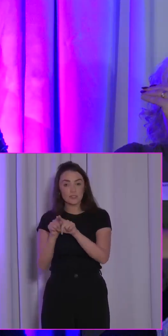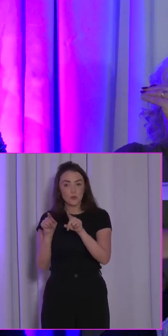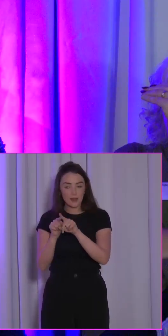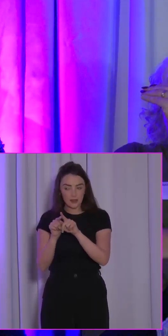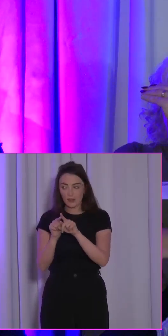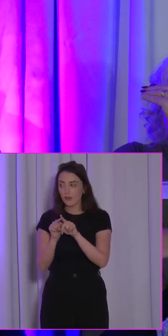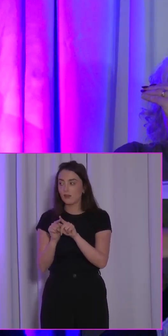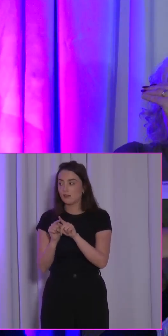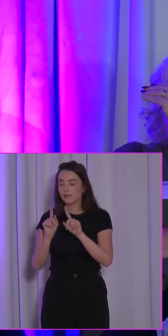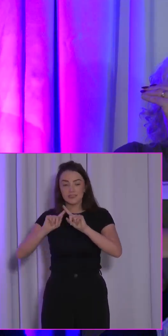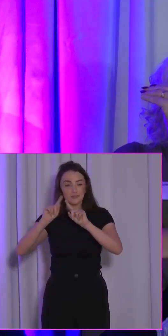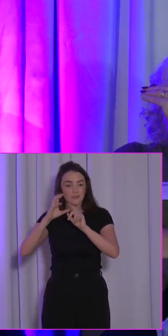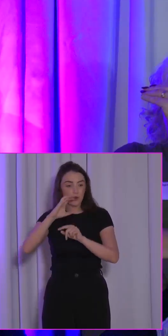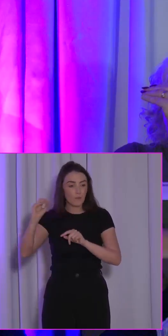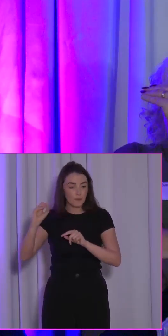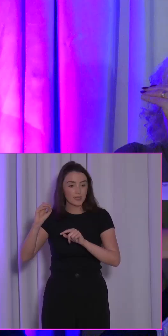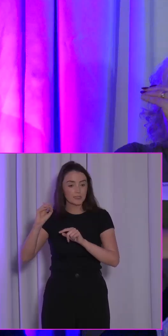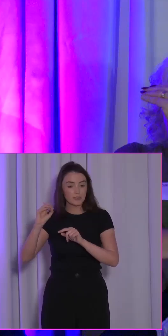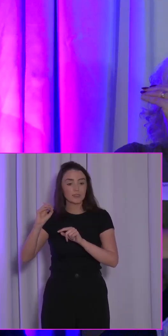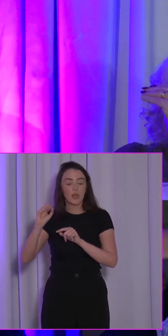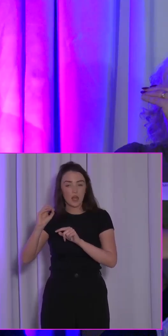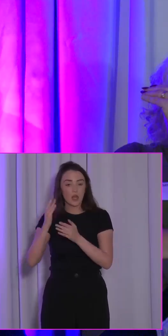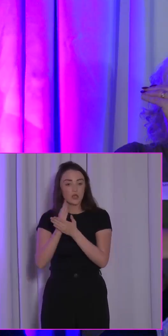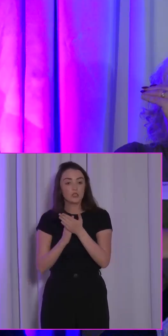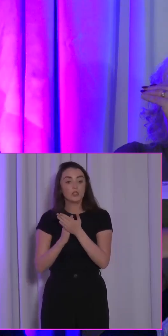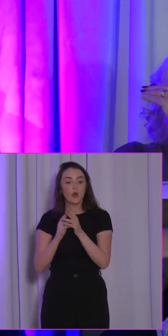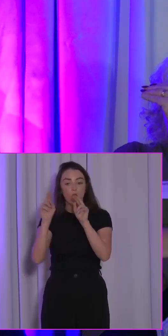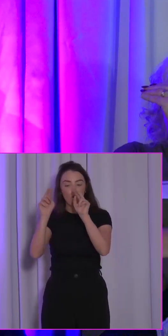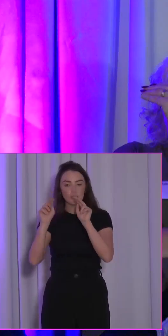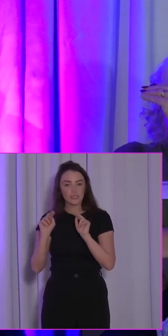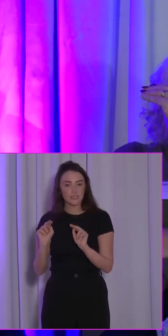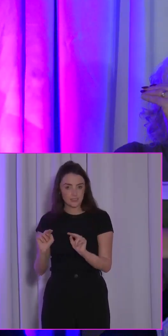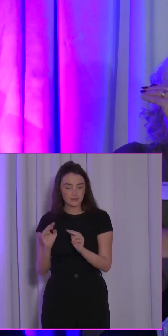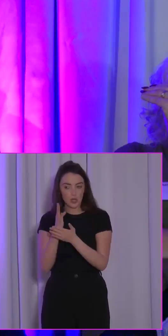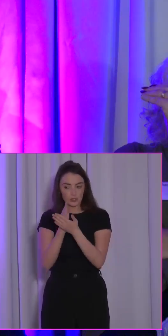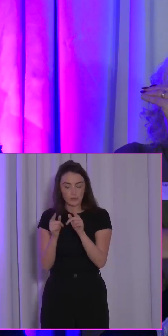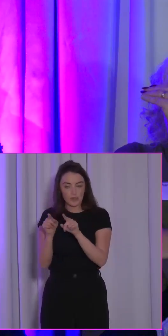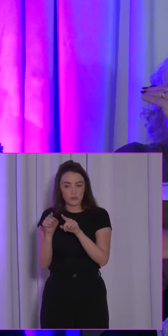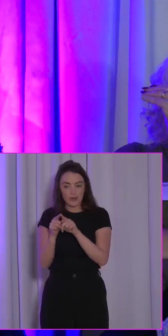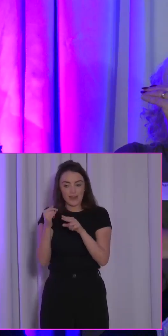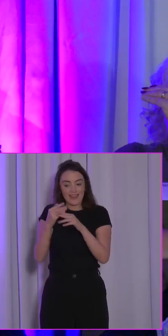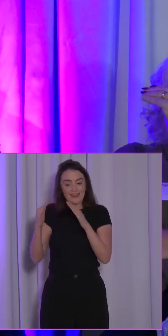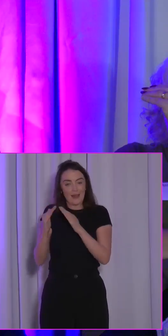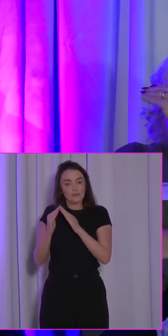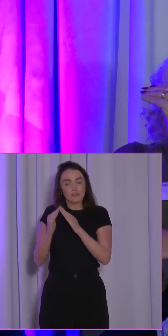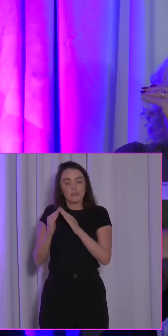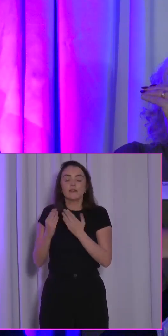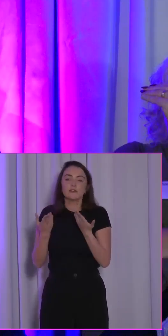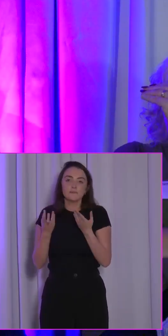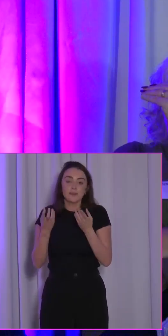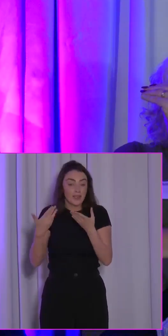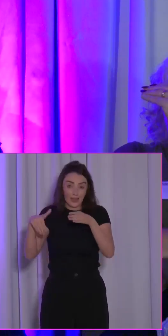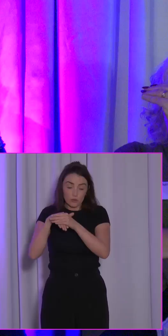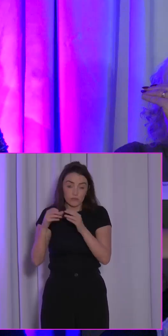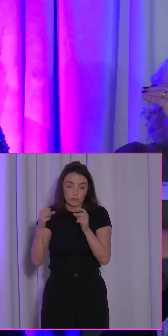done by various companies. We do some of them in-house as well, and then that sets out, this is done in an